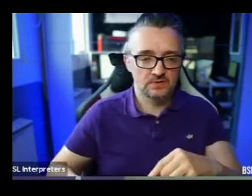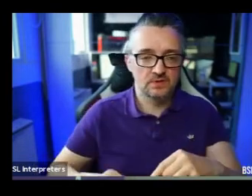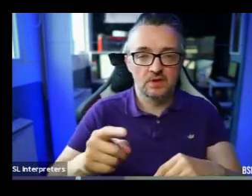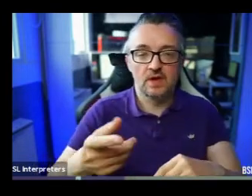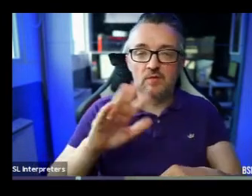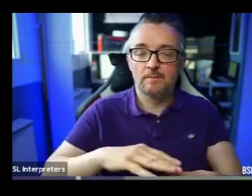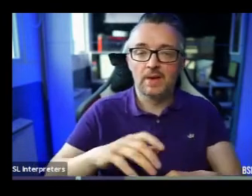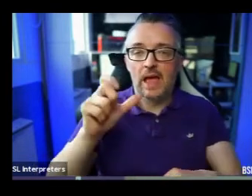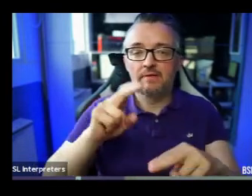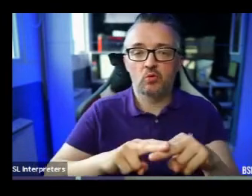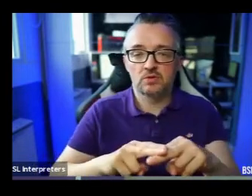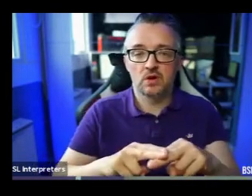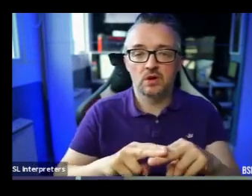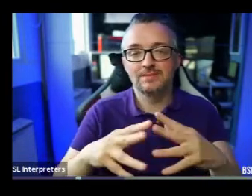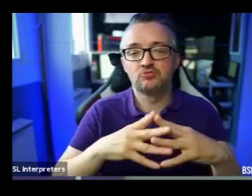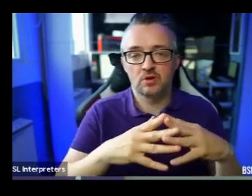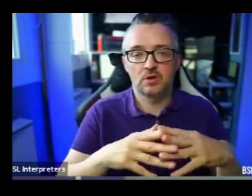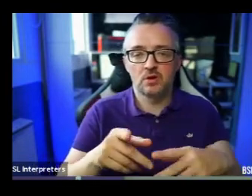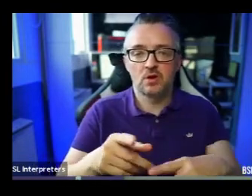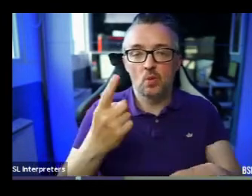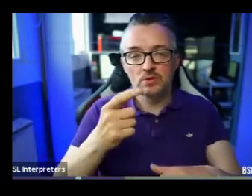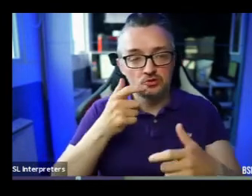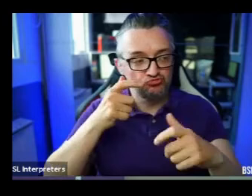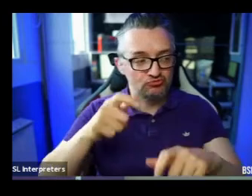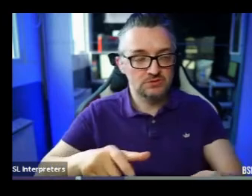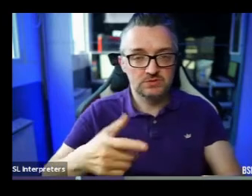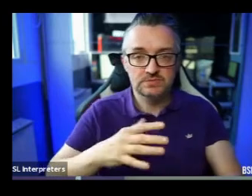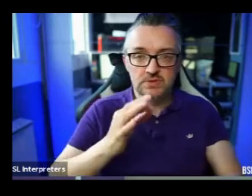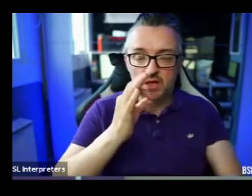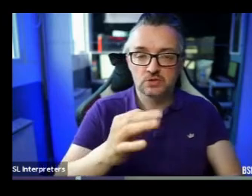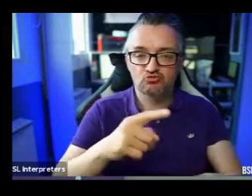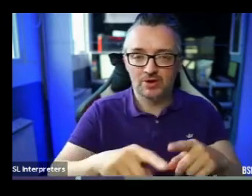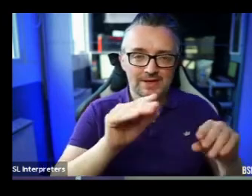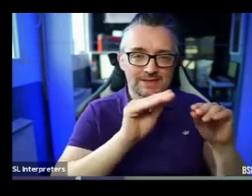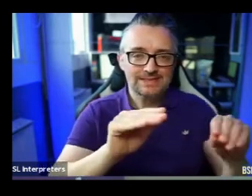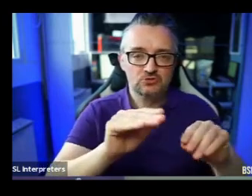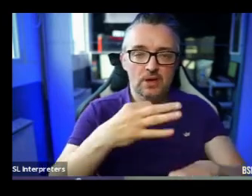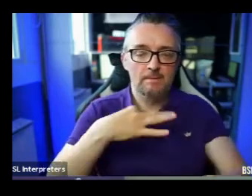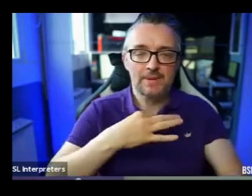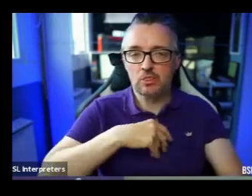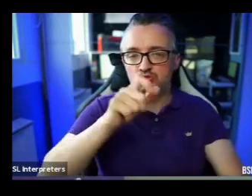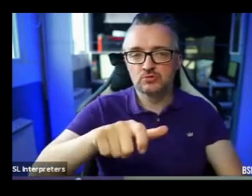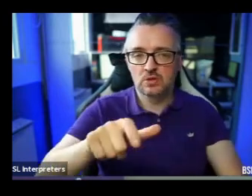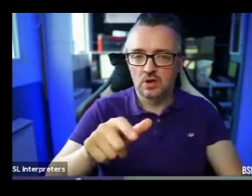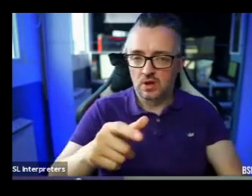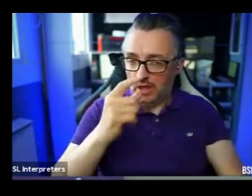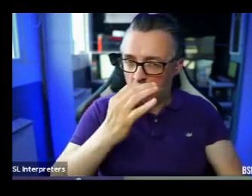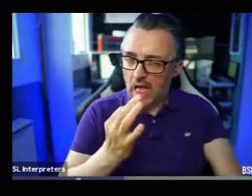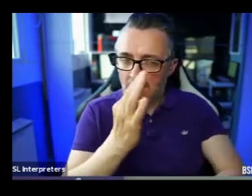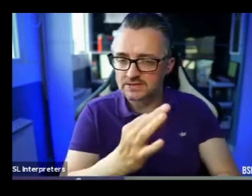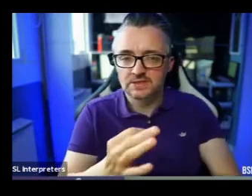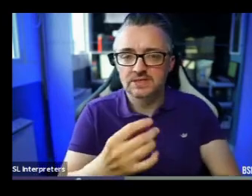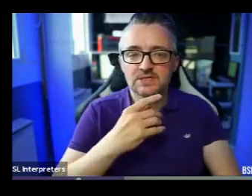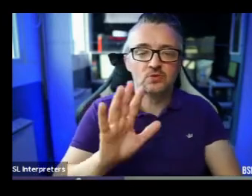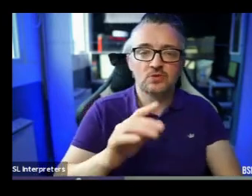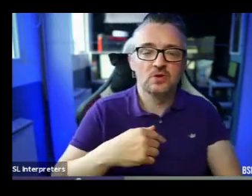a story from California here where one of the residents was trying to teach the medical students to ask what